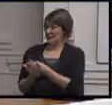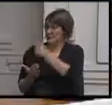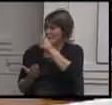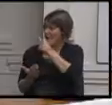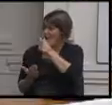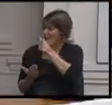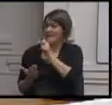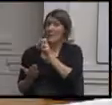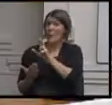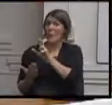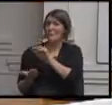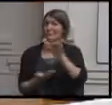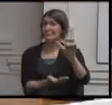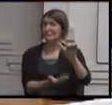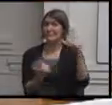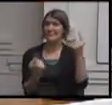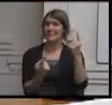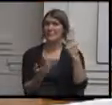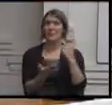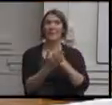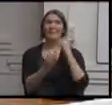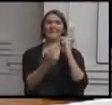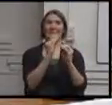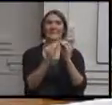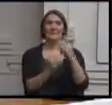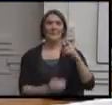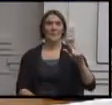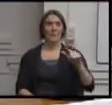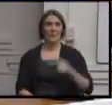through the budget, to try to help repair the pool.